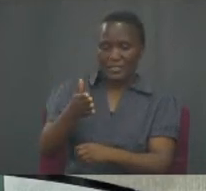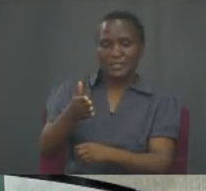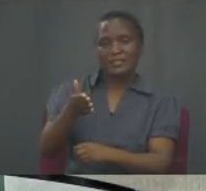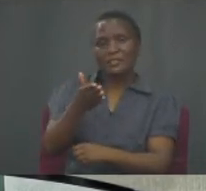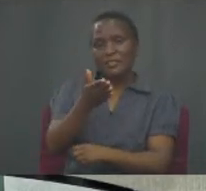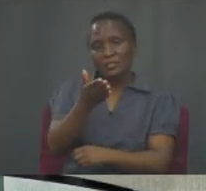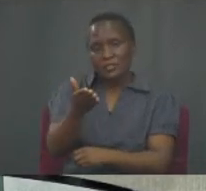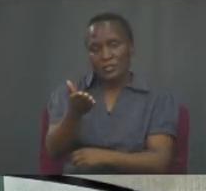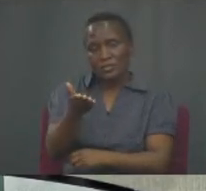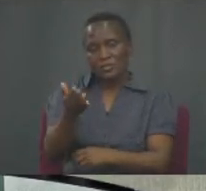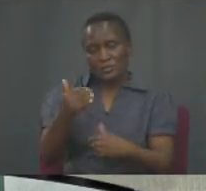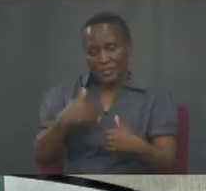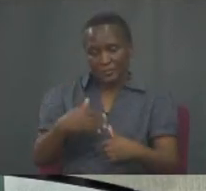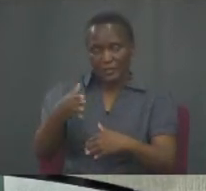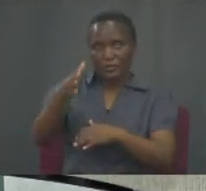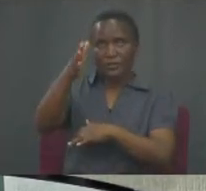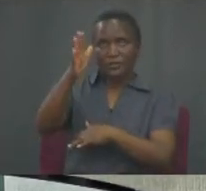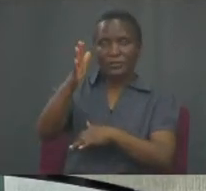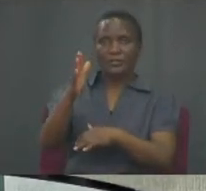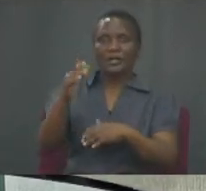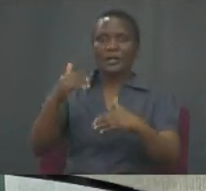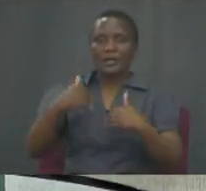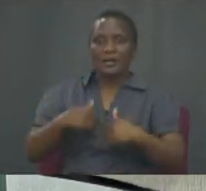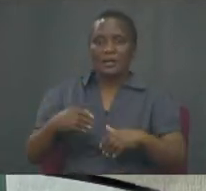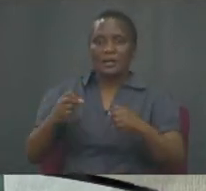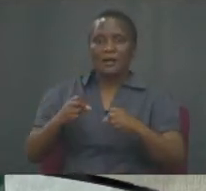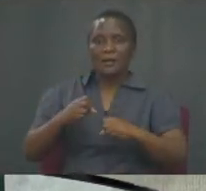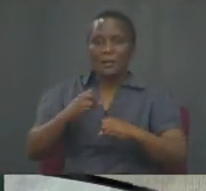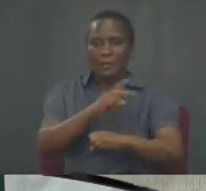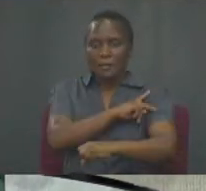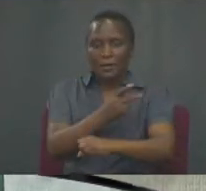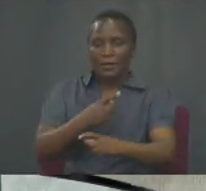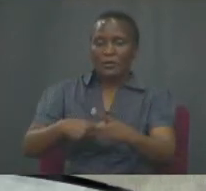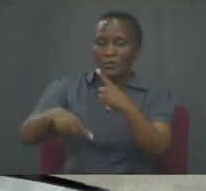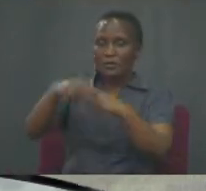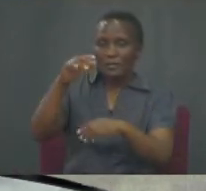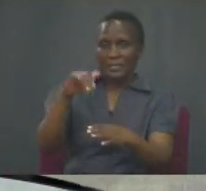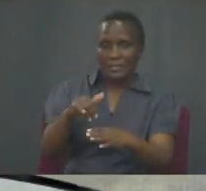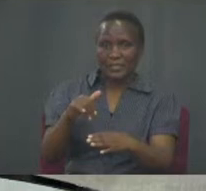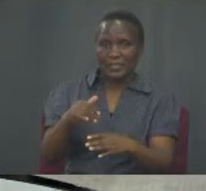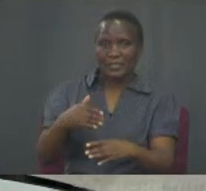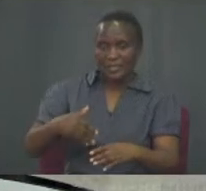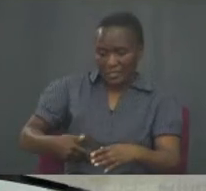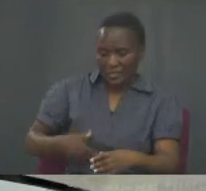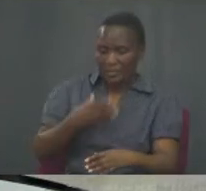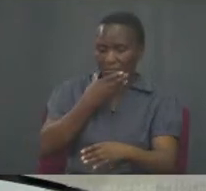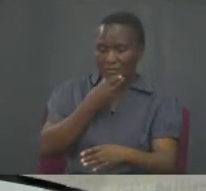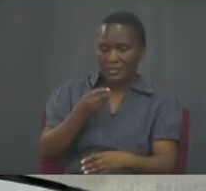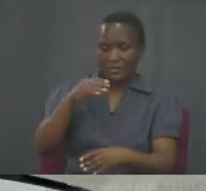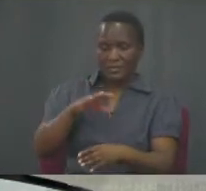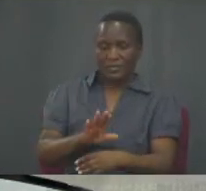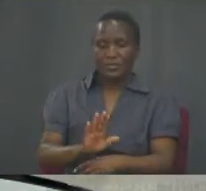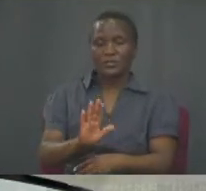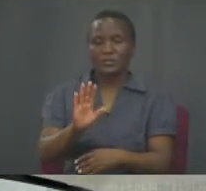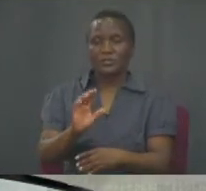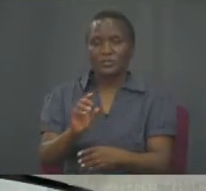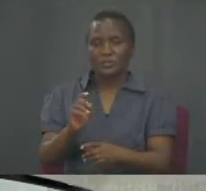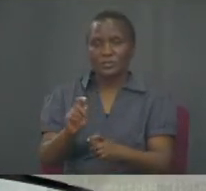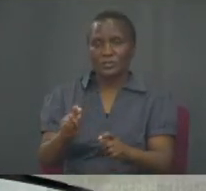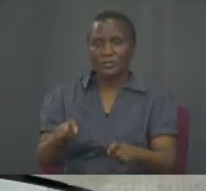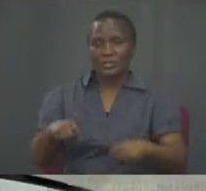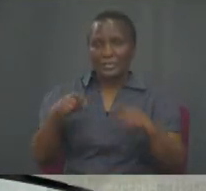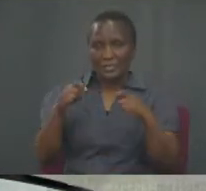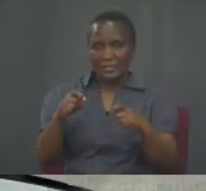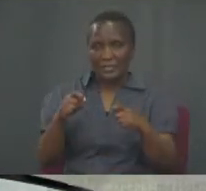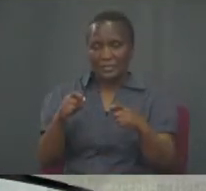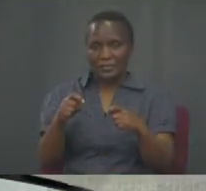And I see young people here, young men, your chariot of iron is your inferiority complex. You are single because